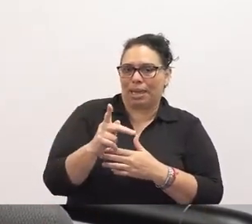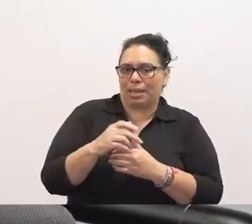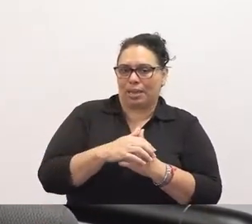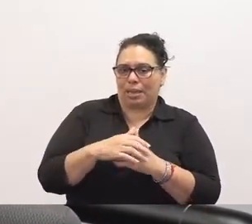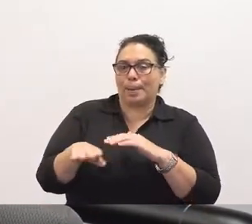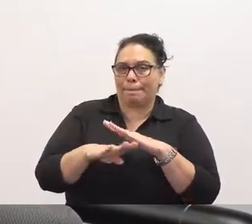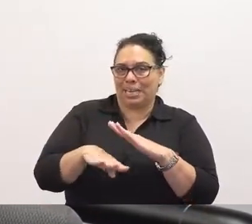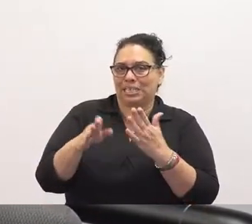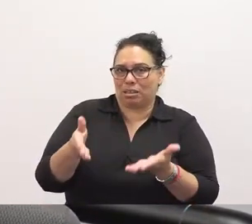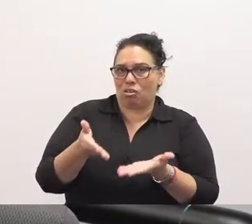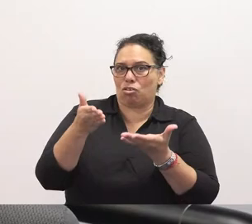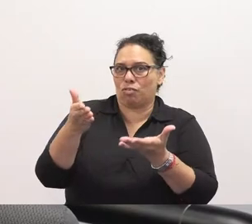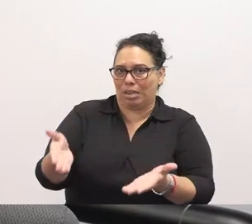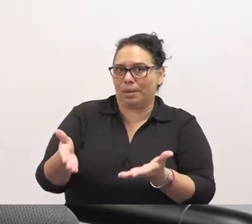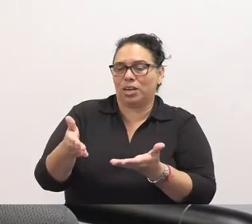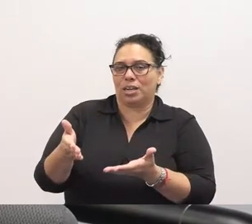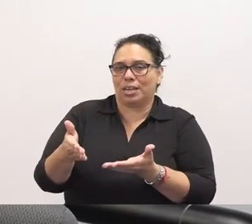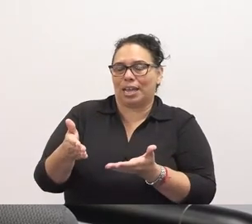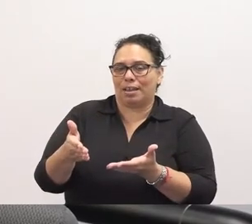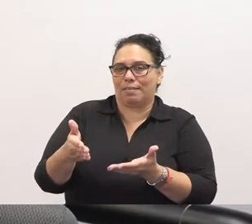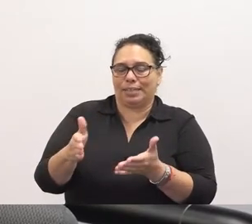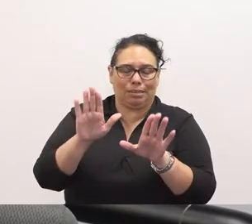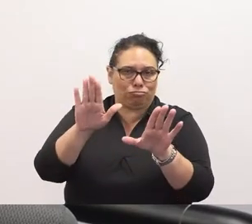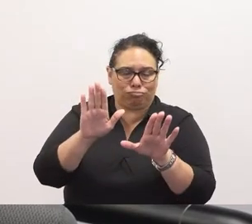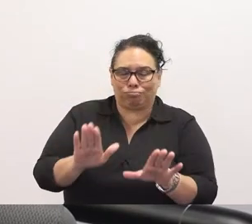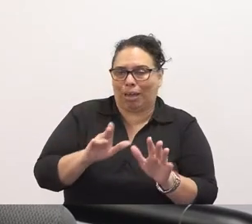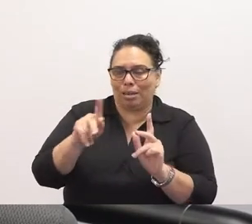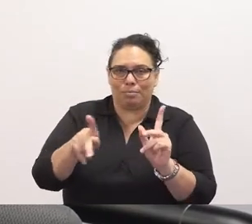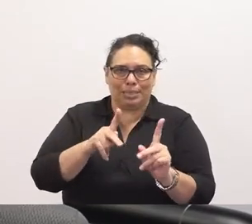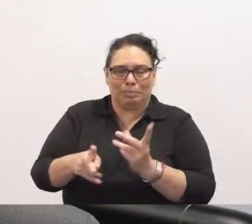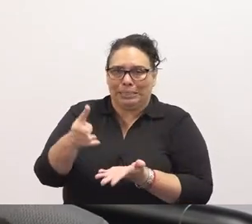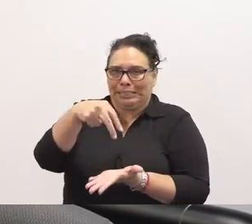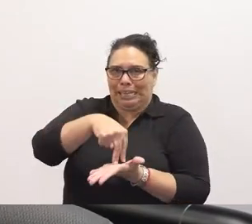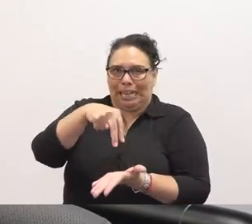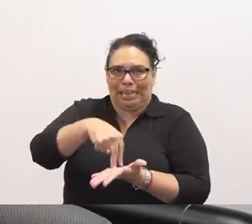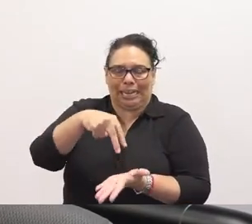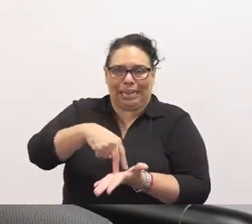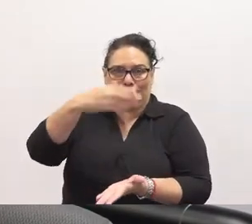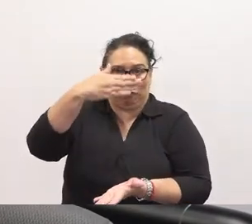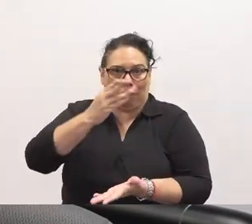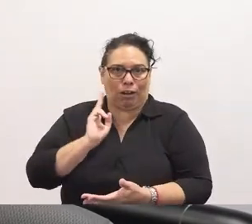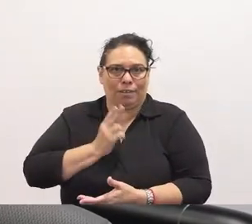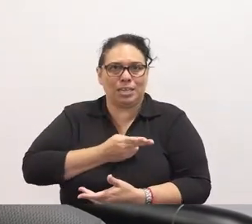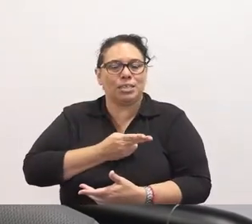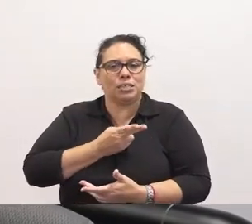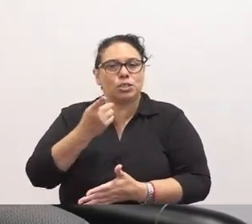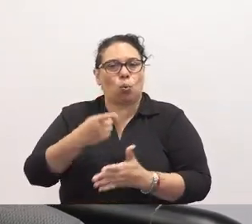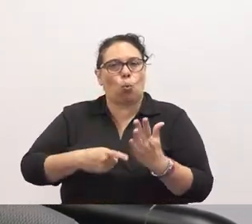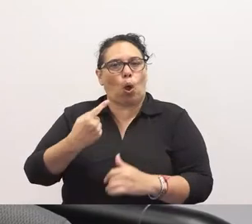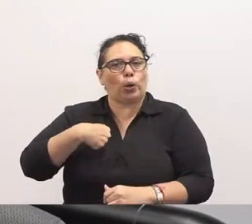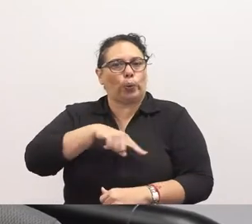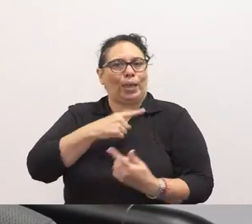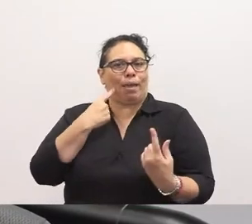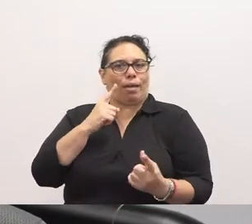based on the recommendations of these lovely people standing before us. This is how we have accomplished or how we're tackling